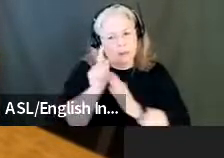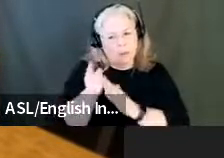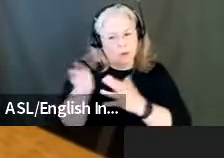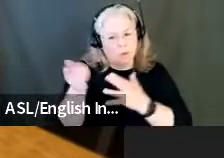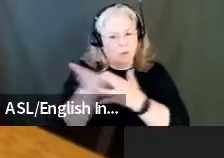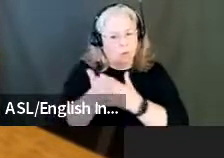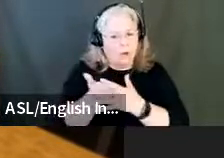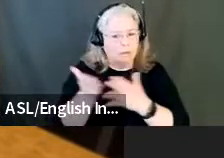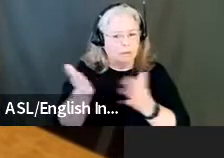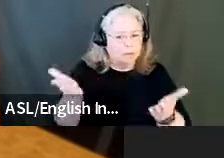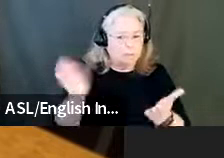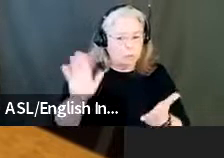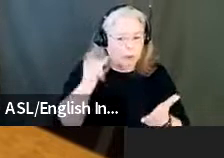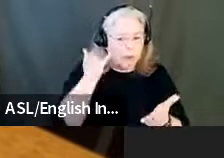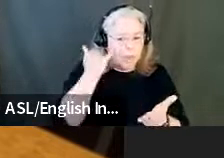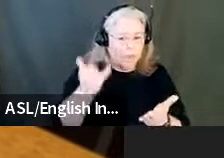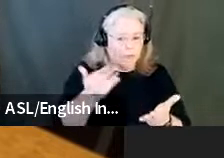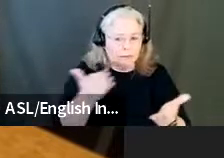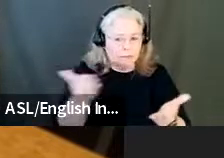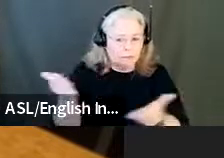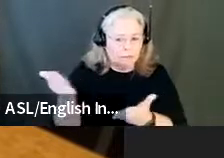do you suggest?